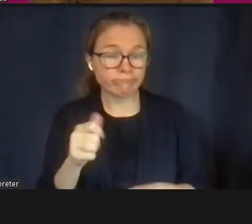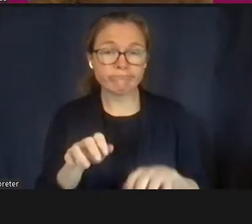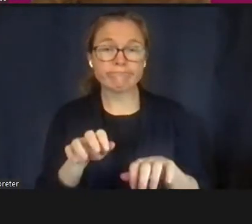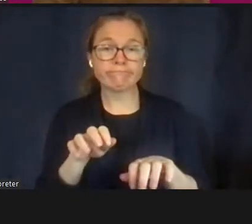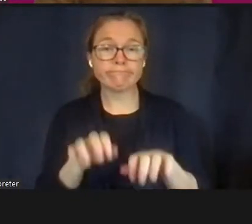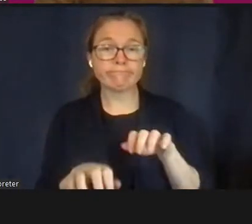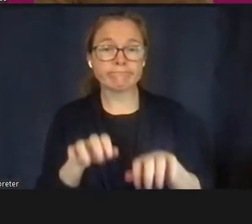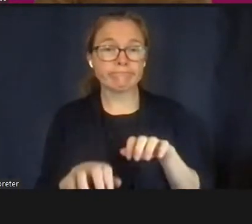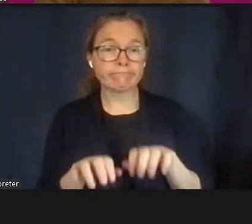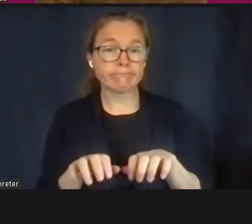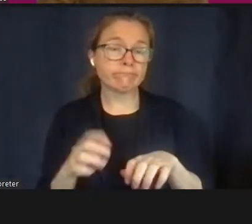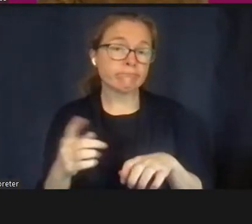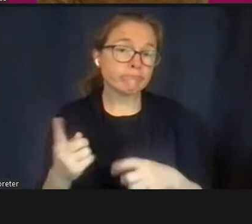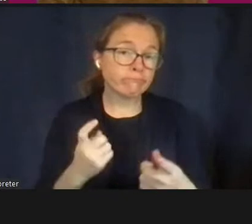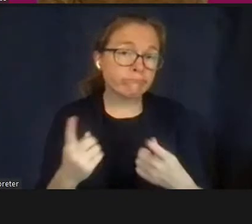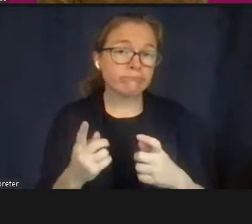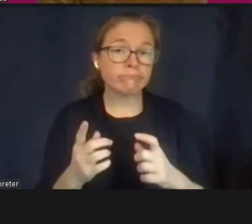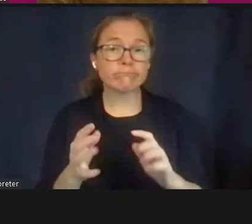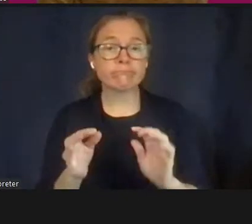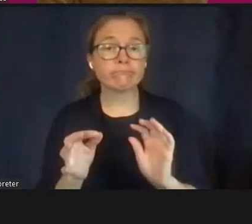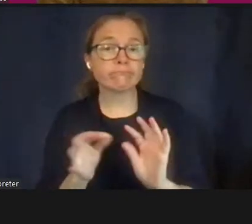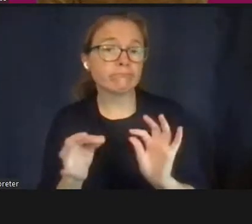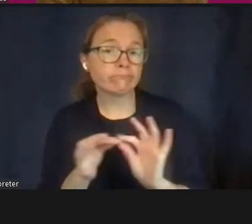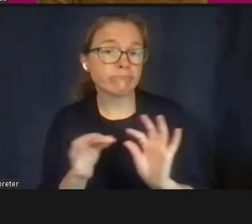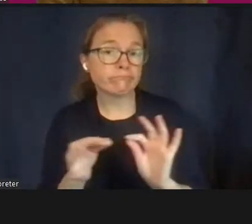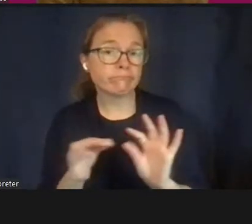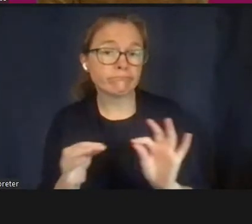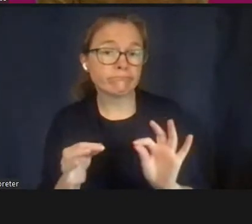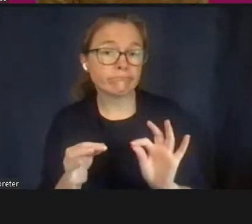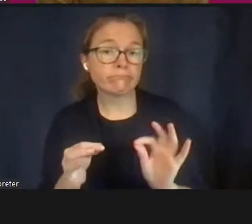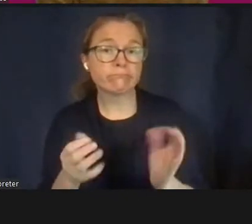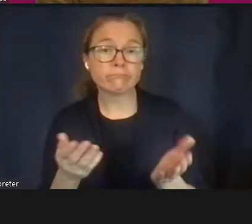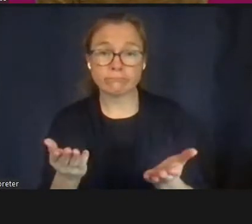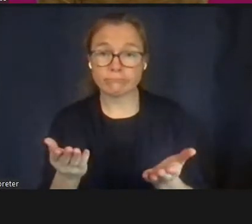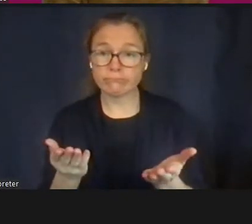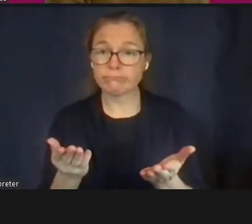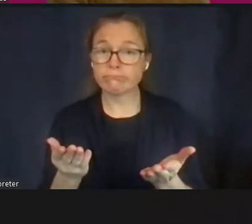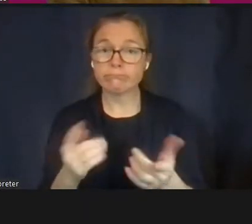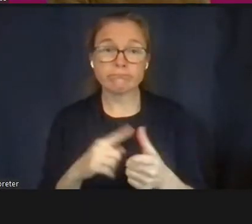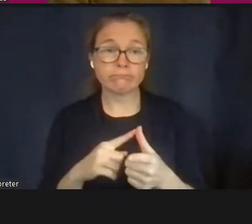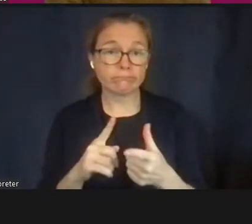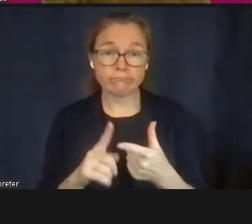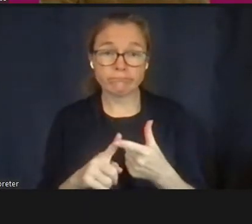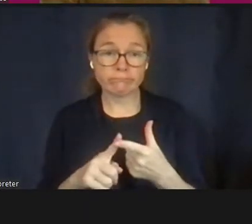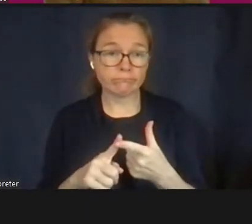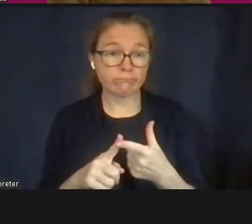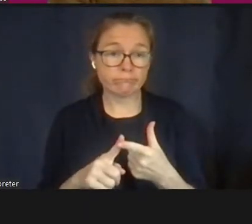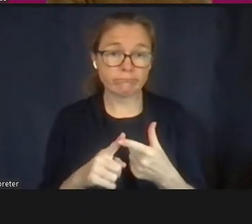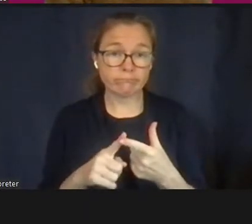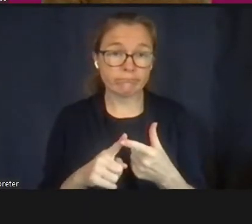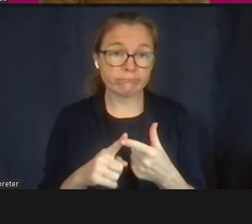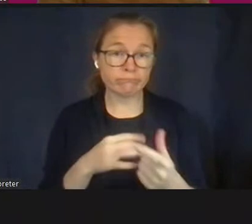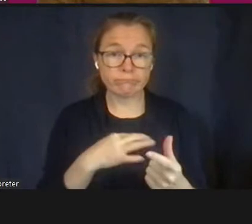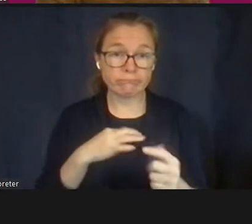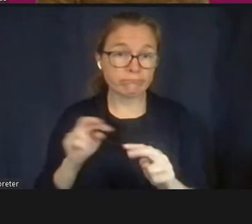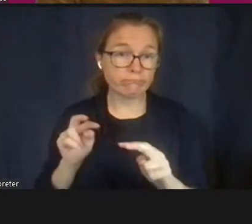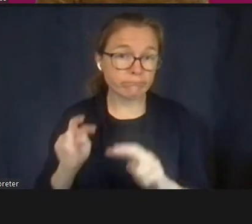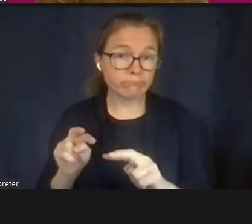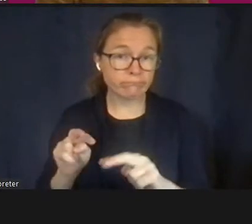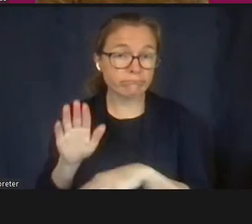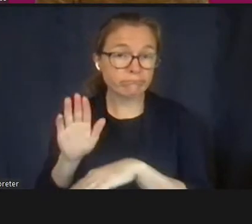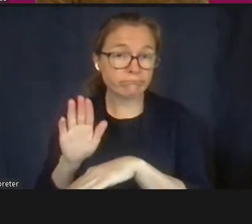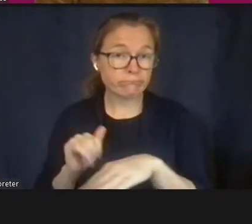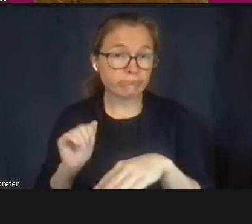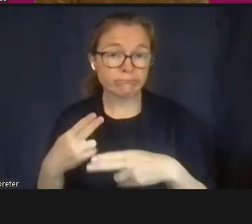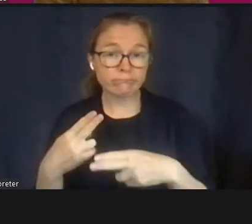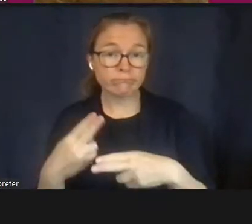question or comment. And we have people ready to monitor that chat to make sure we raise your